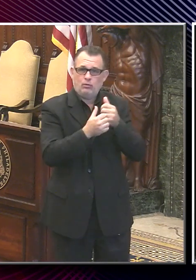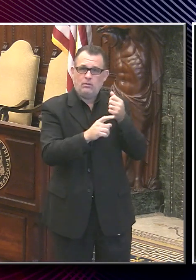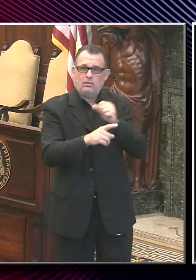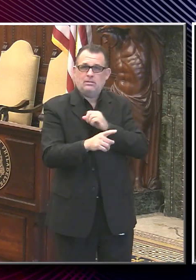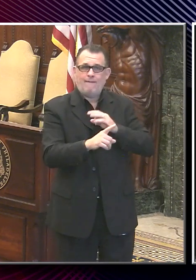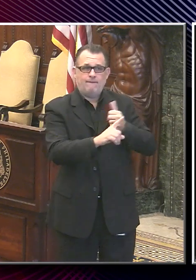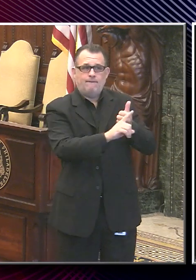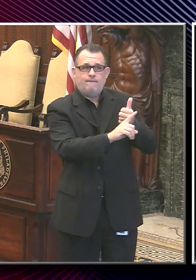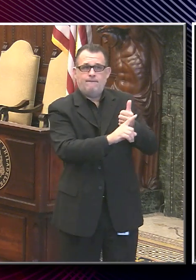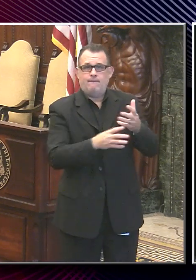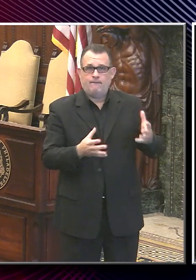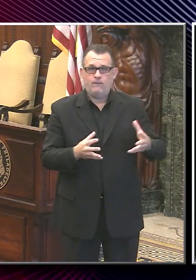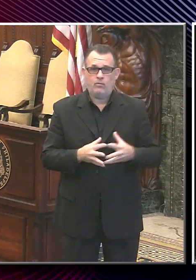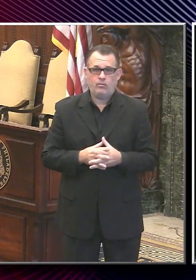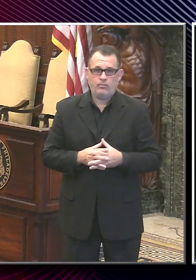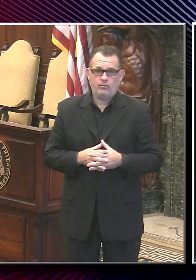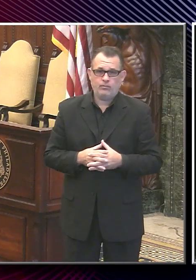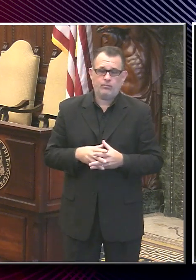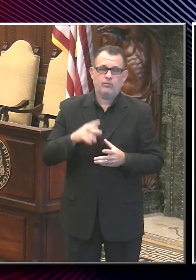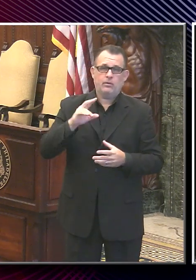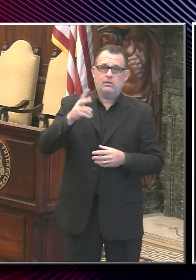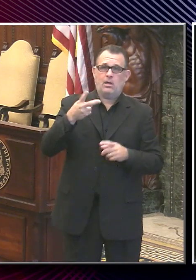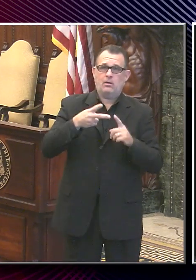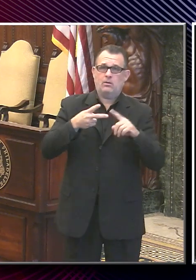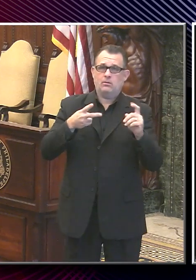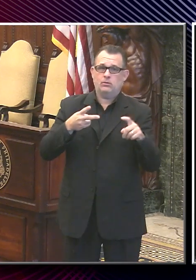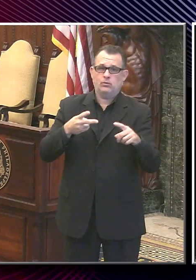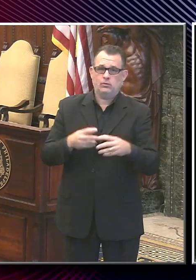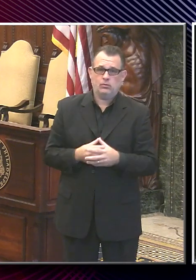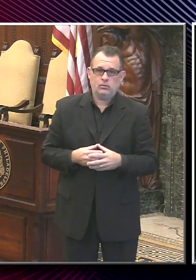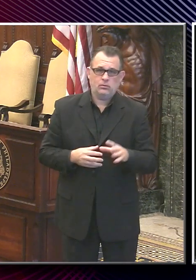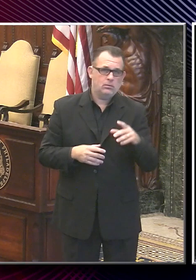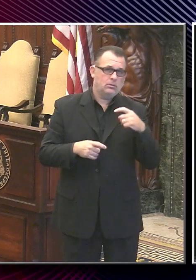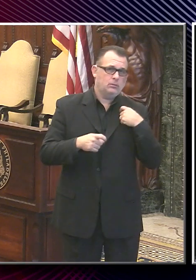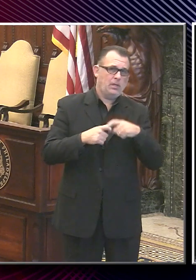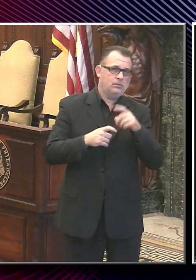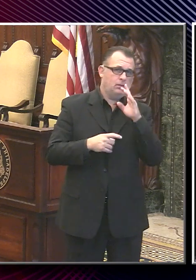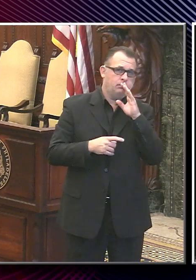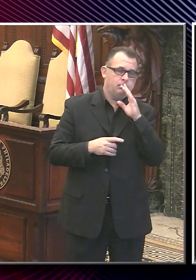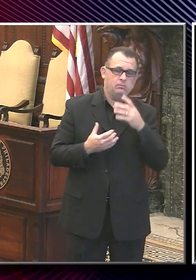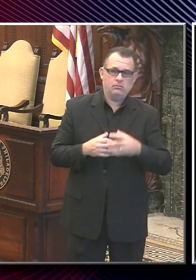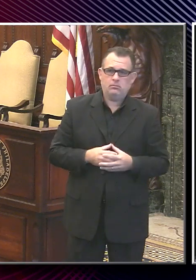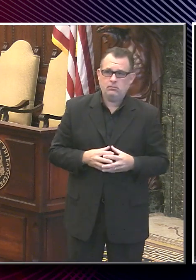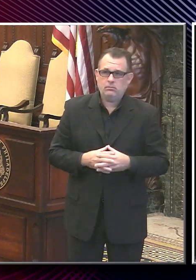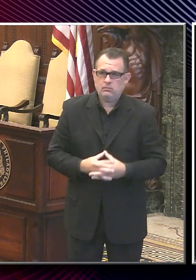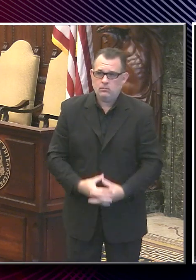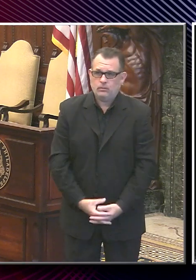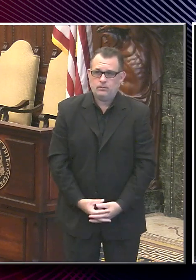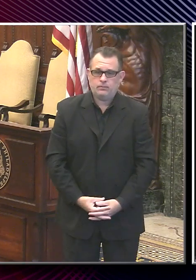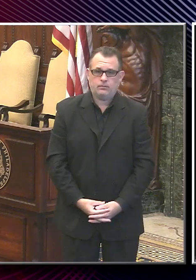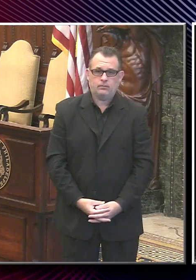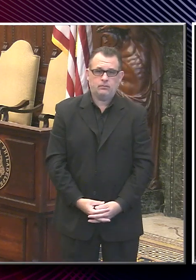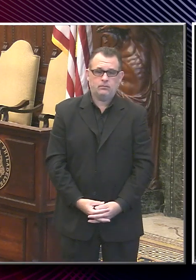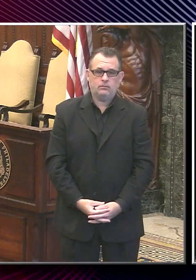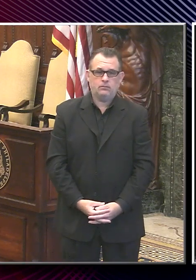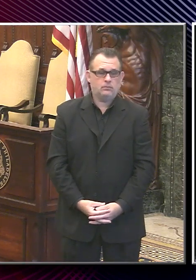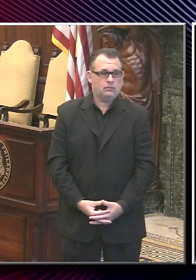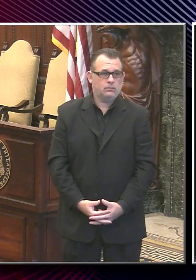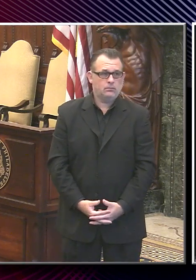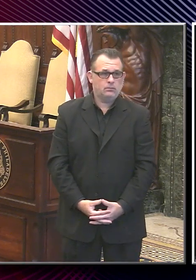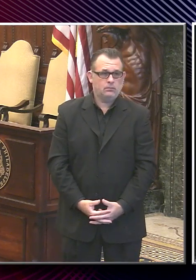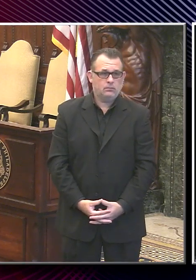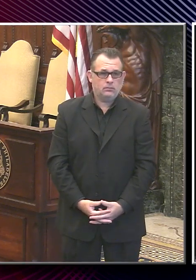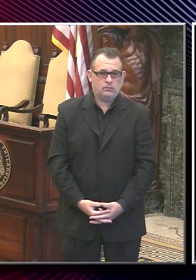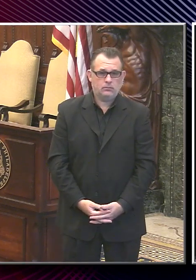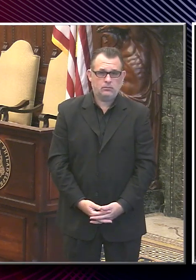Farley. Dado que ha habido mucho temor cuando se iba a reabrir las escuelas, ¿qué garantía le da desde una perspectiva de salud a aquellos